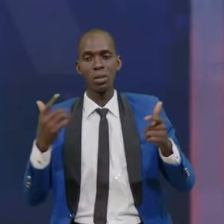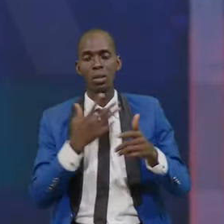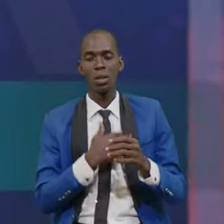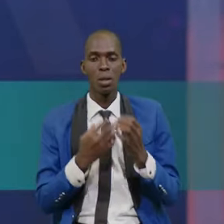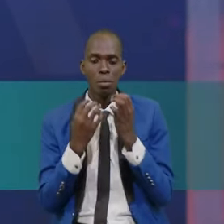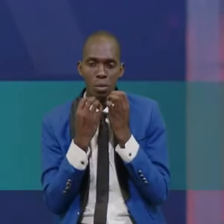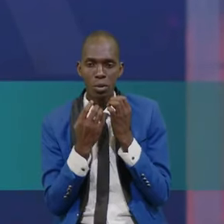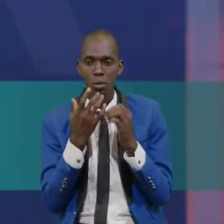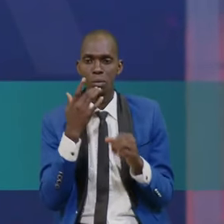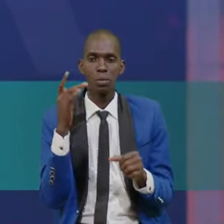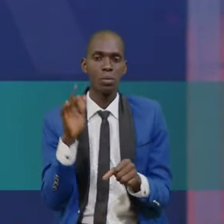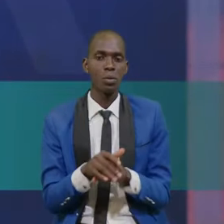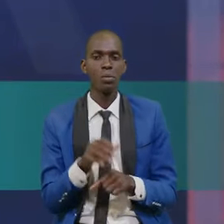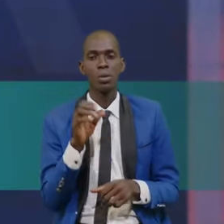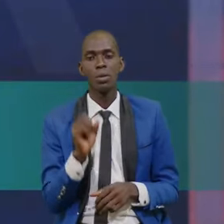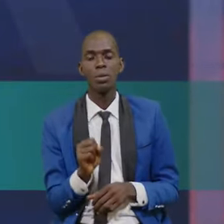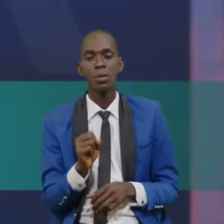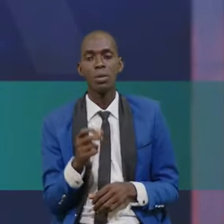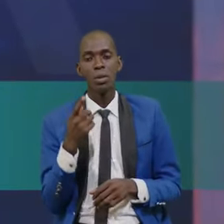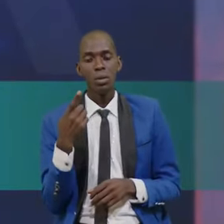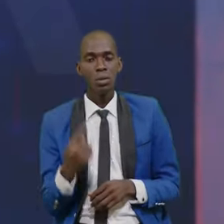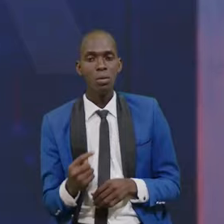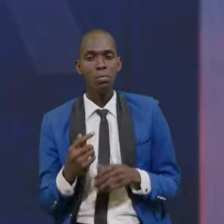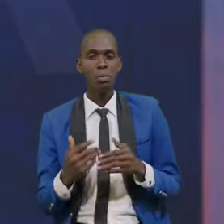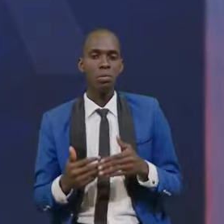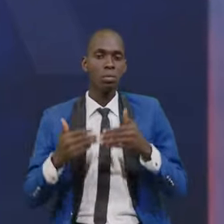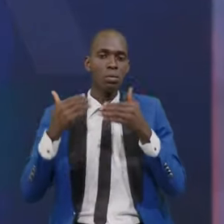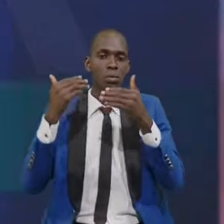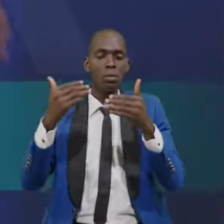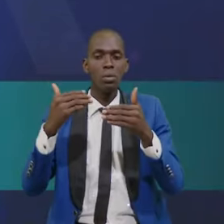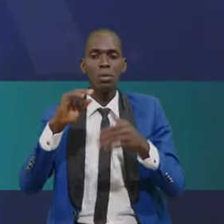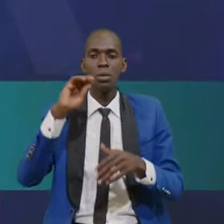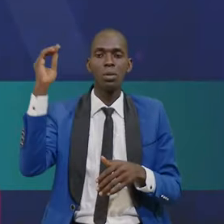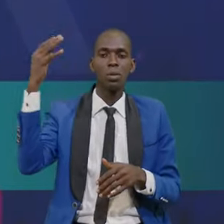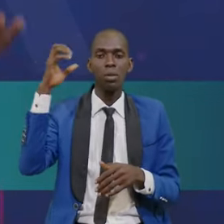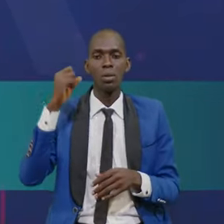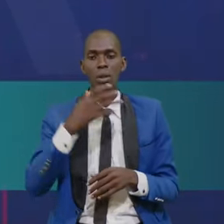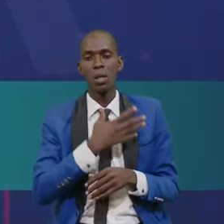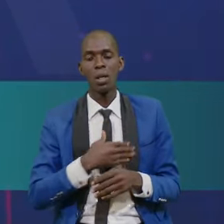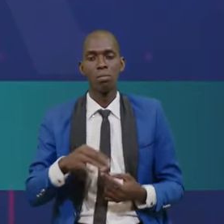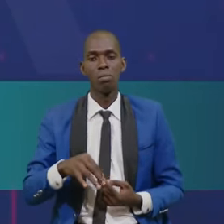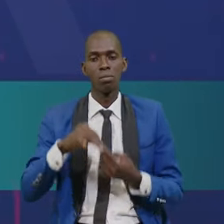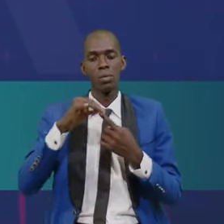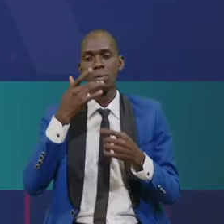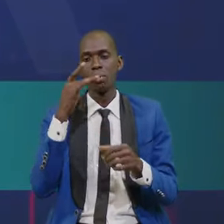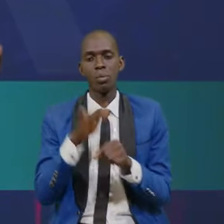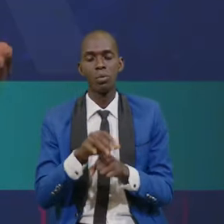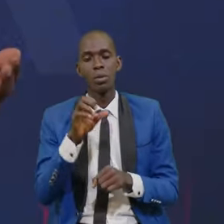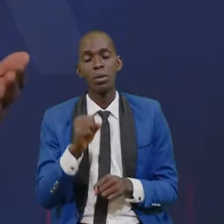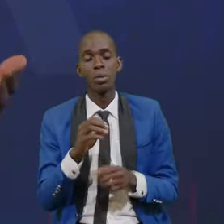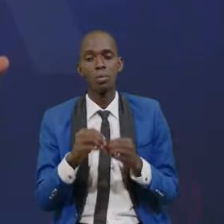two, the extensive, gracious, and peculiar promises. Number three,